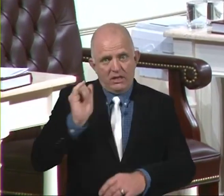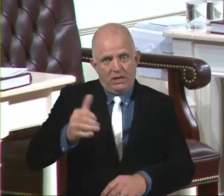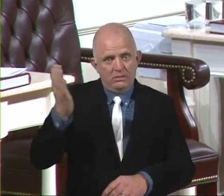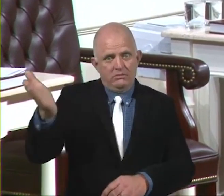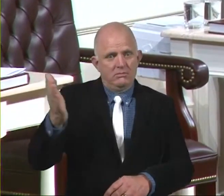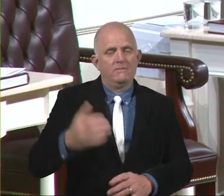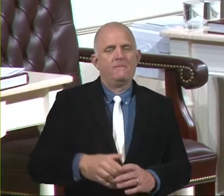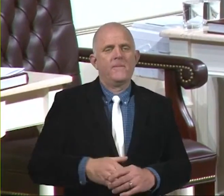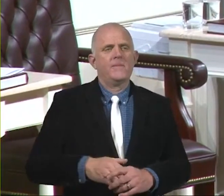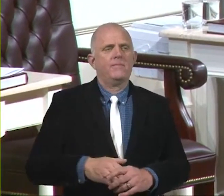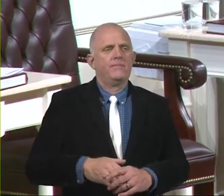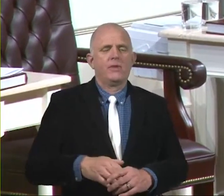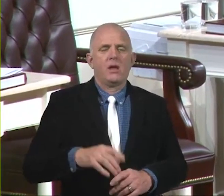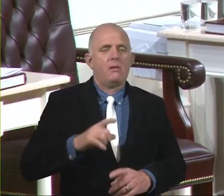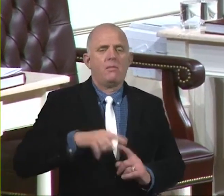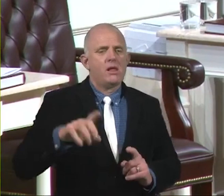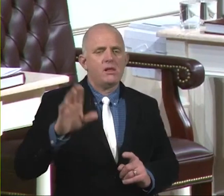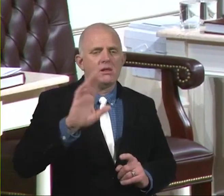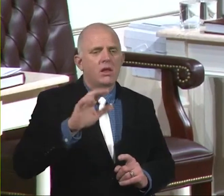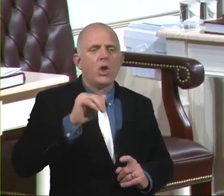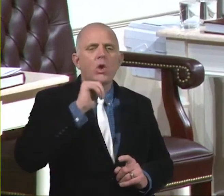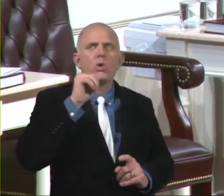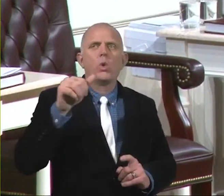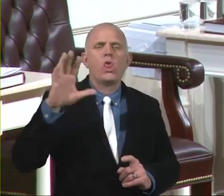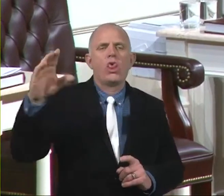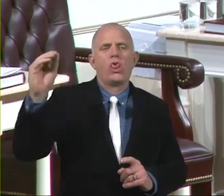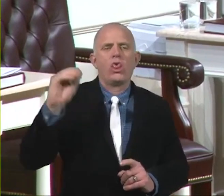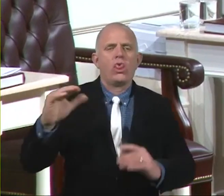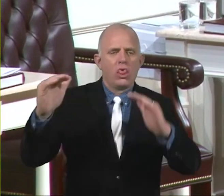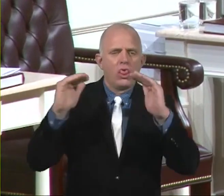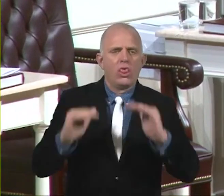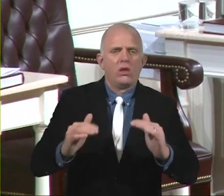Don't you dare bring him lower than he is.